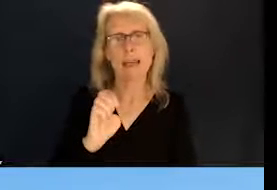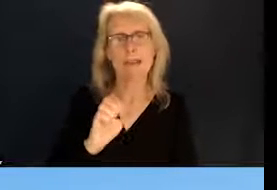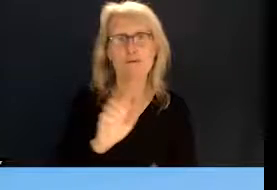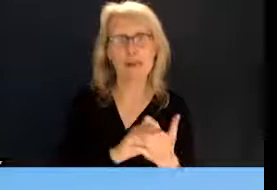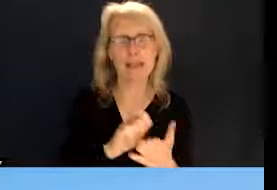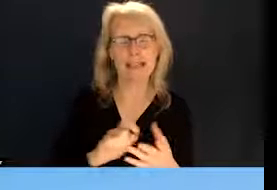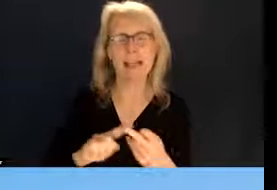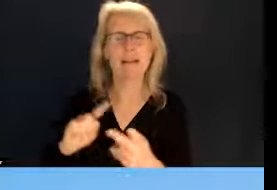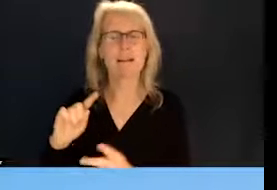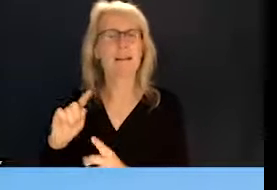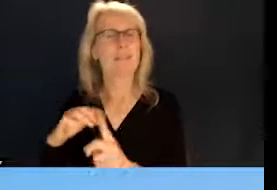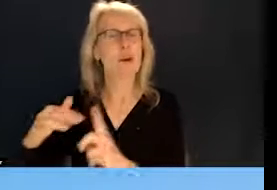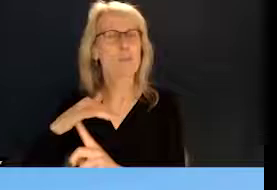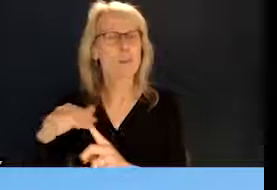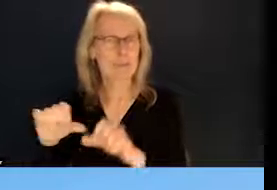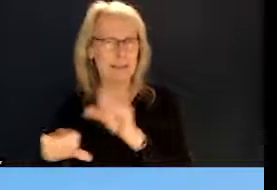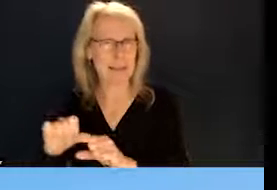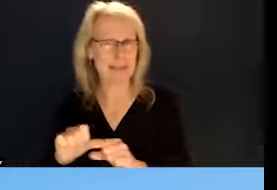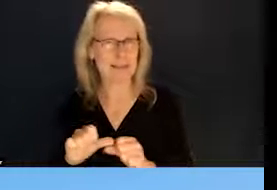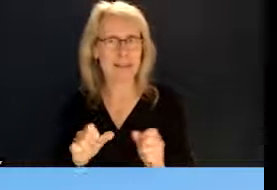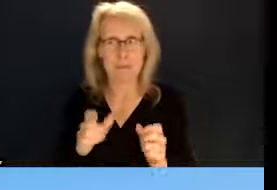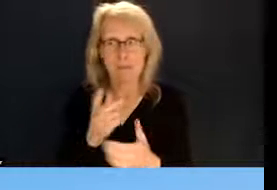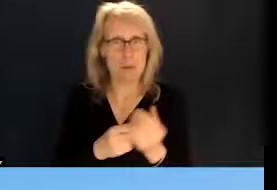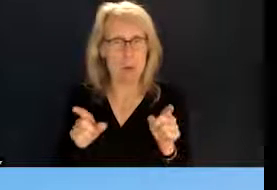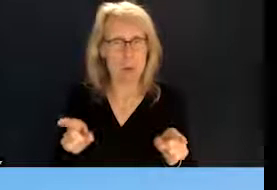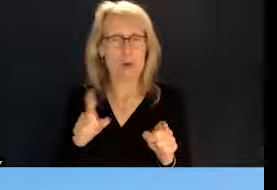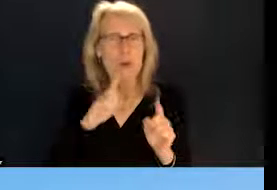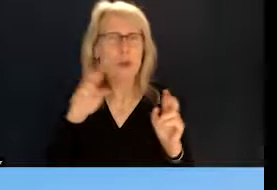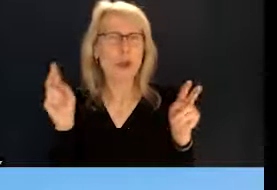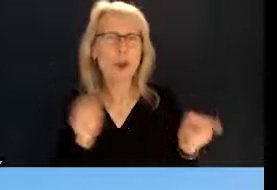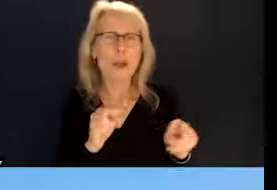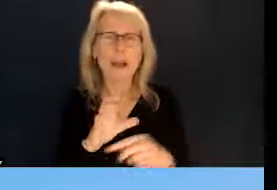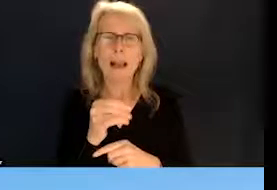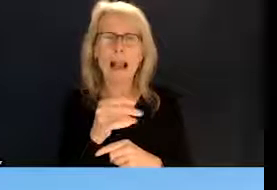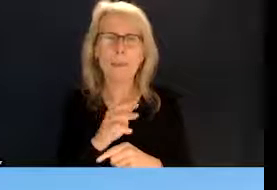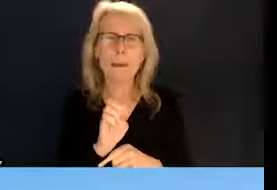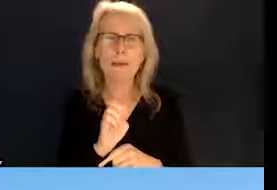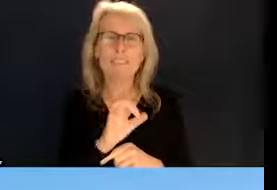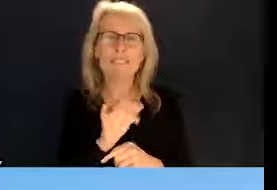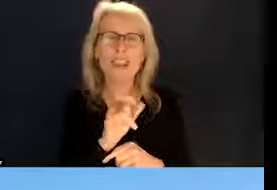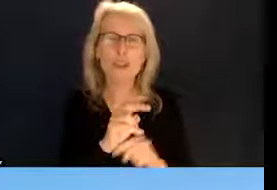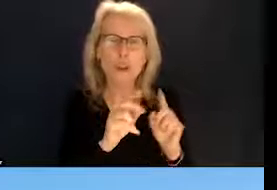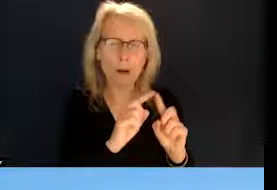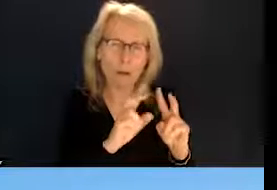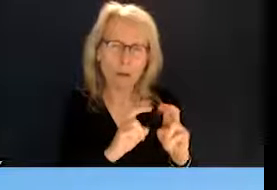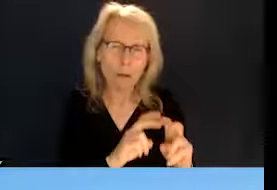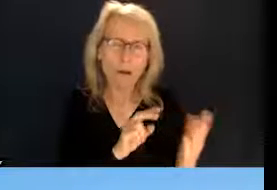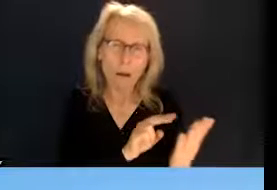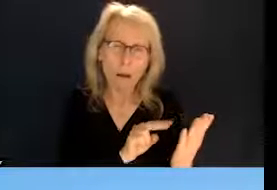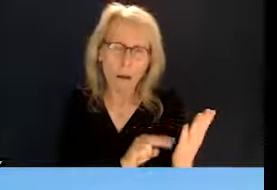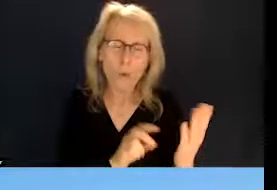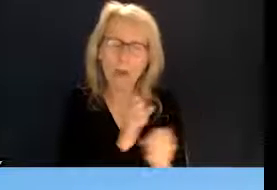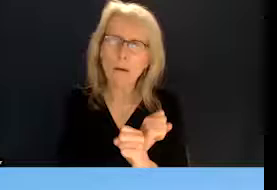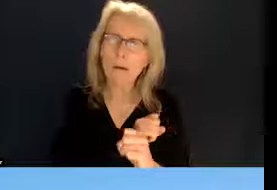that course, we take a lot of time starting at climate fiction, starting in areas where we can imagine and envision